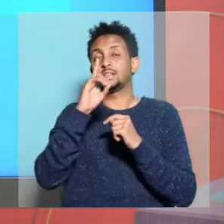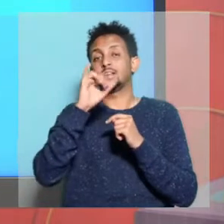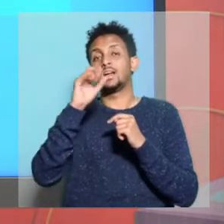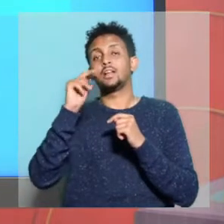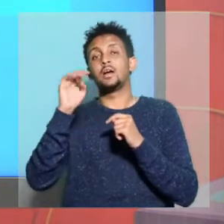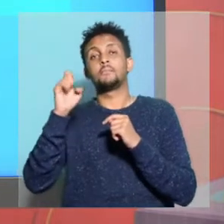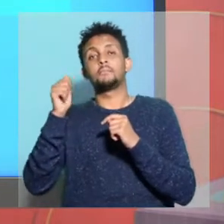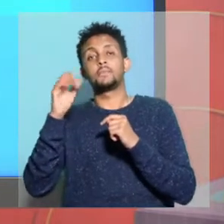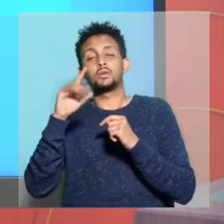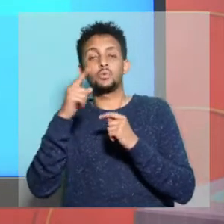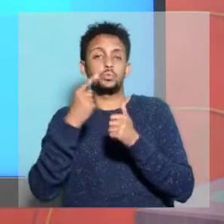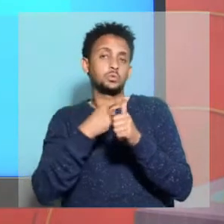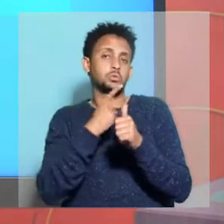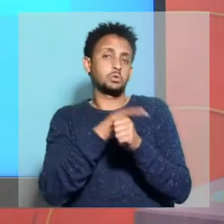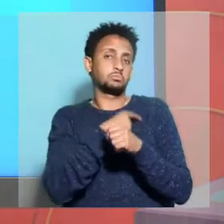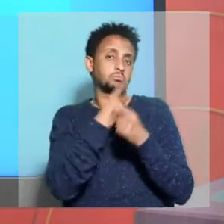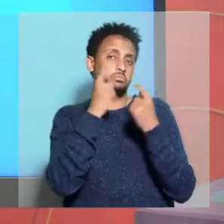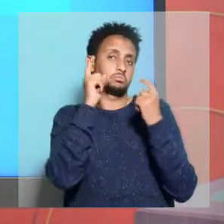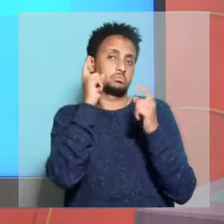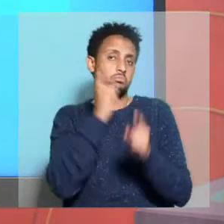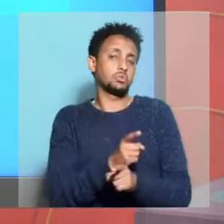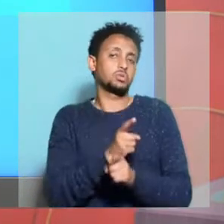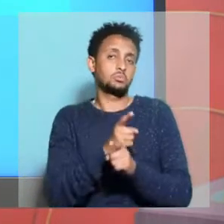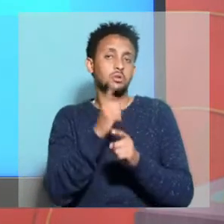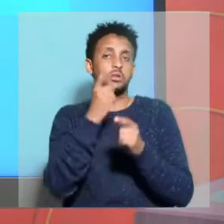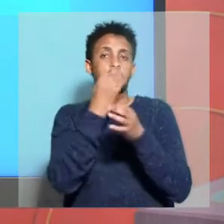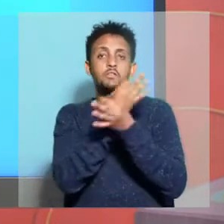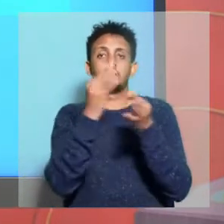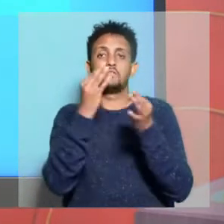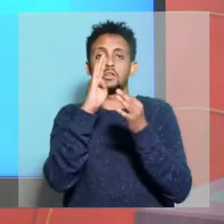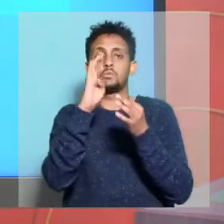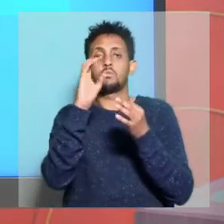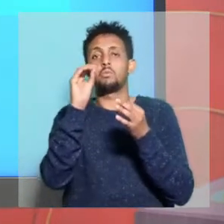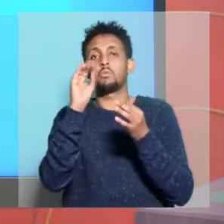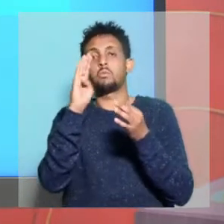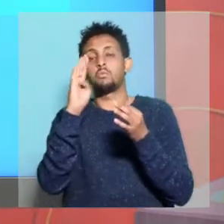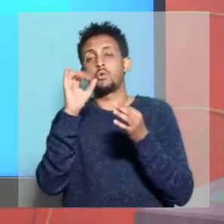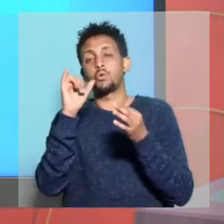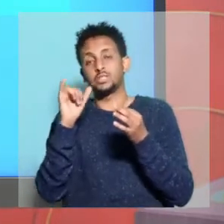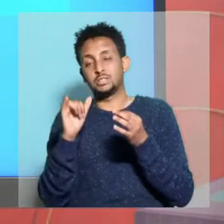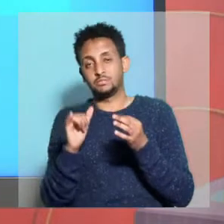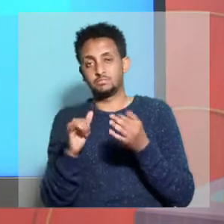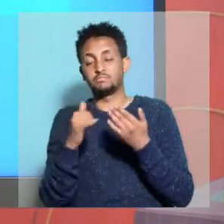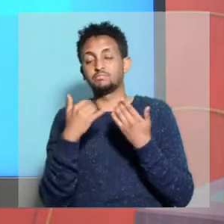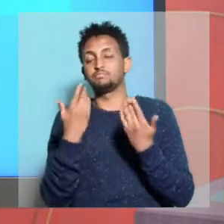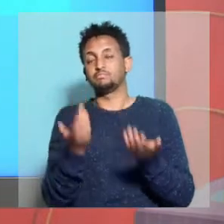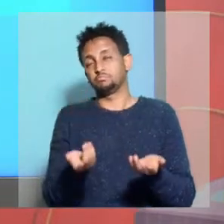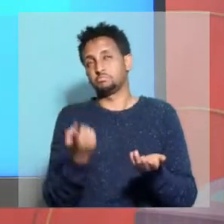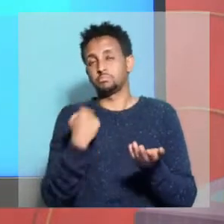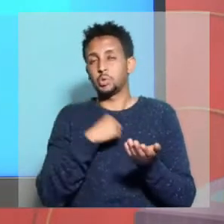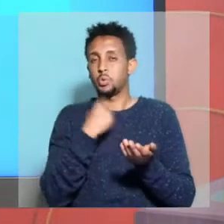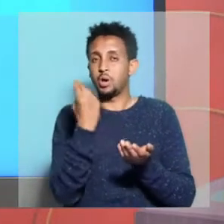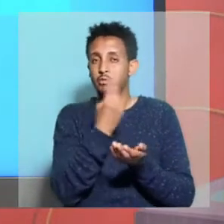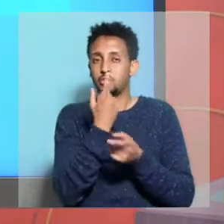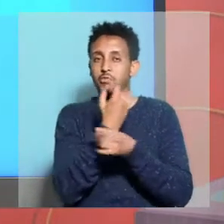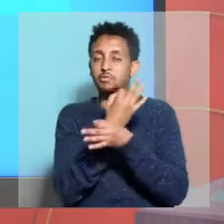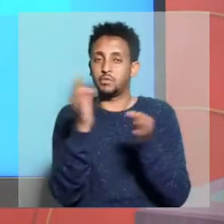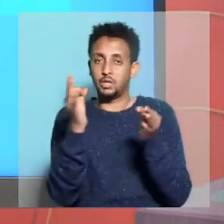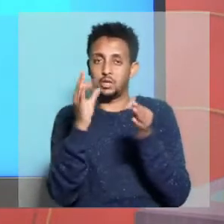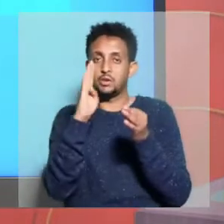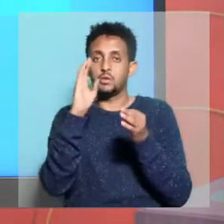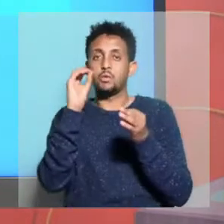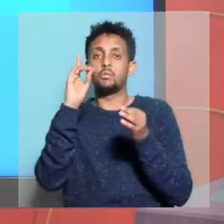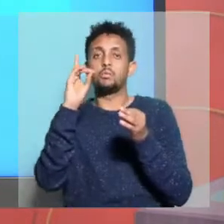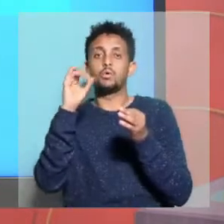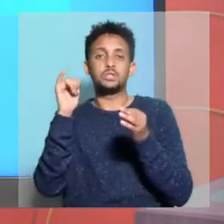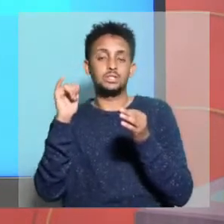dynamics, you have learned that it's possible to use free body diagram. As well as in rotational dynamics, we have used free body diagrams for